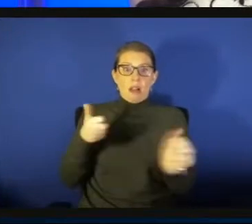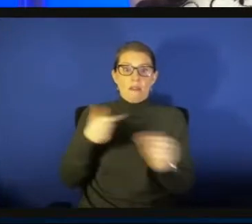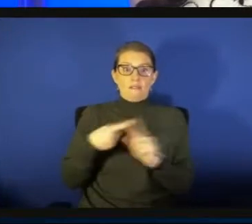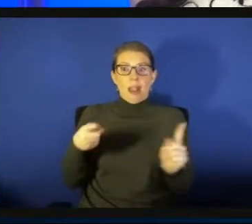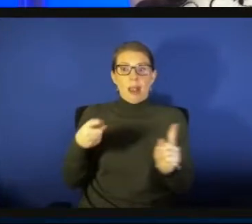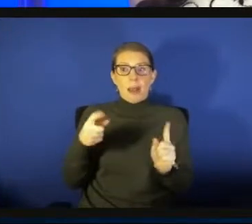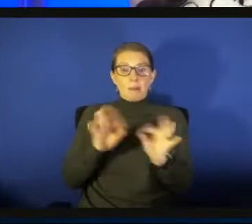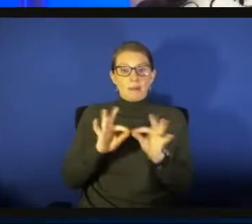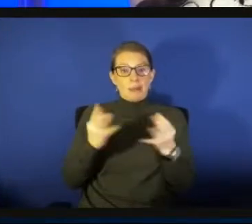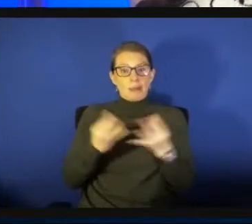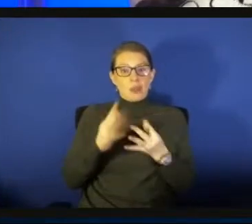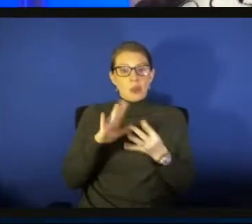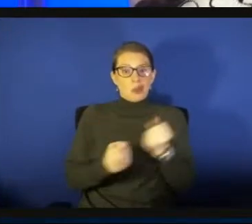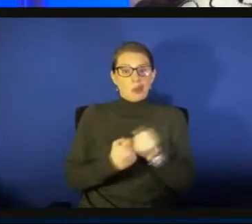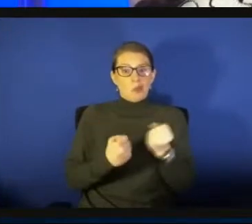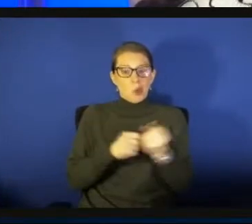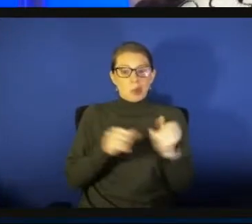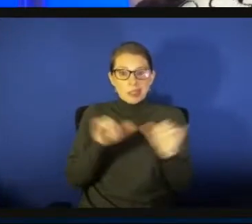your support system, and your